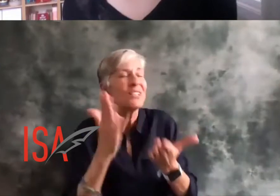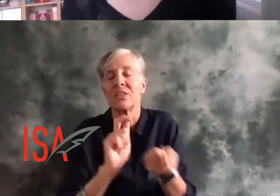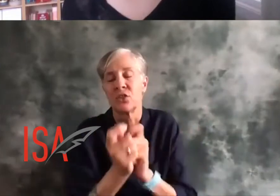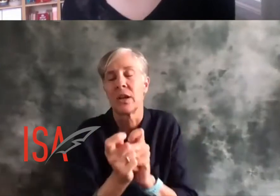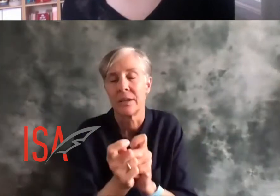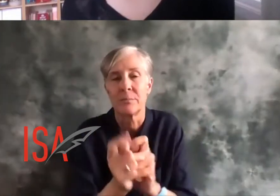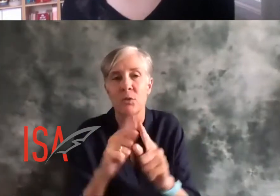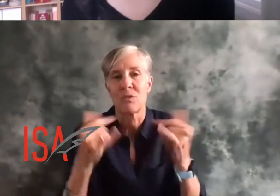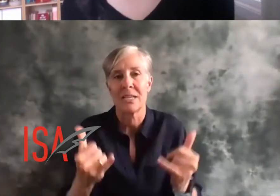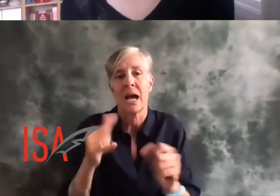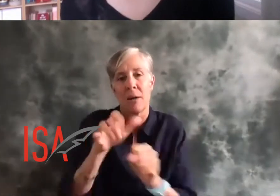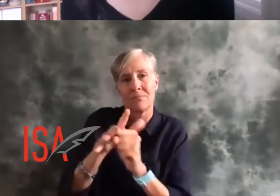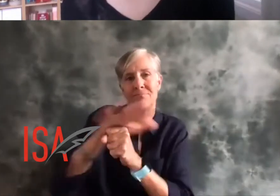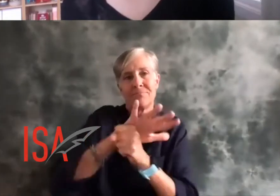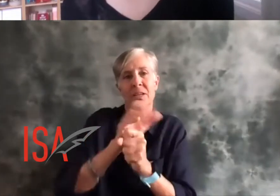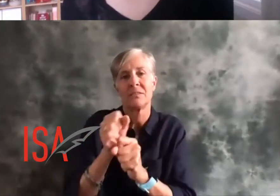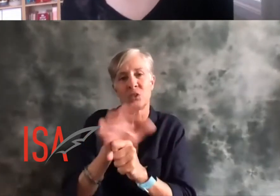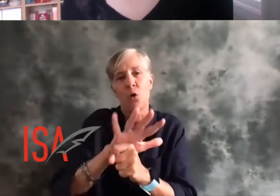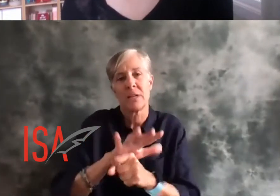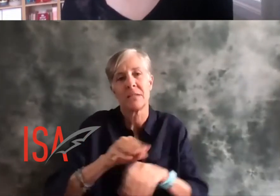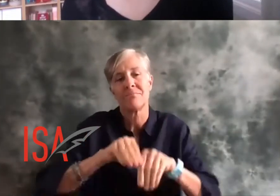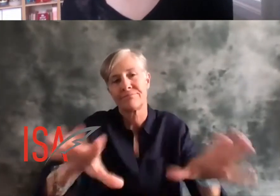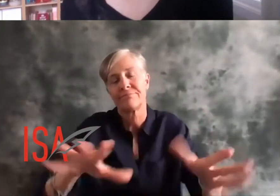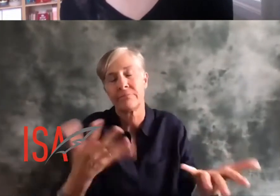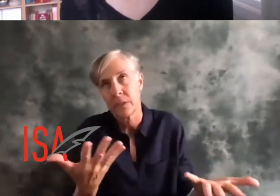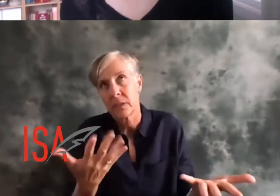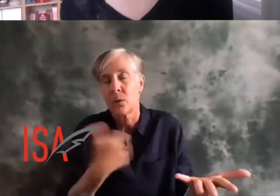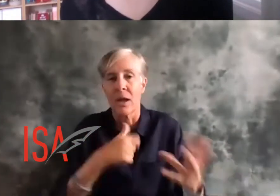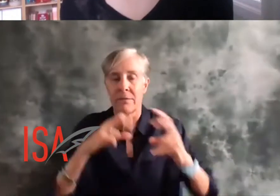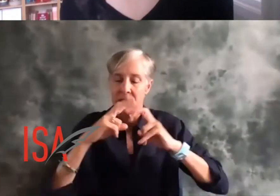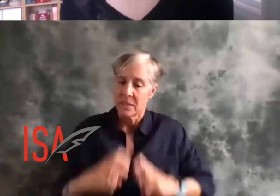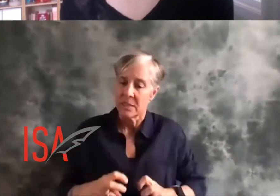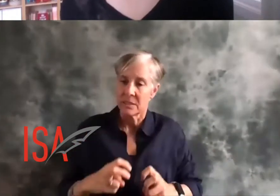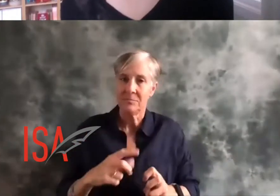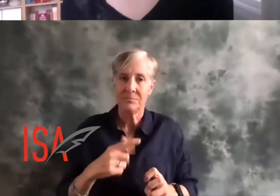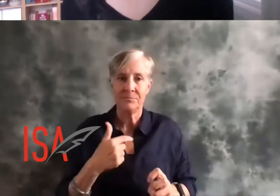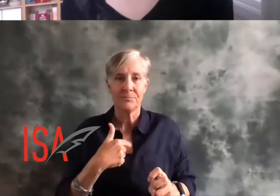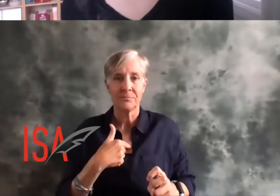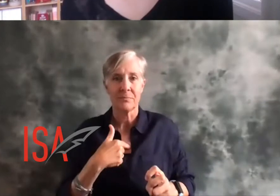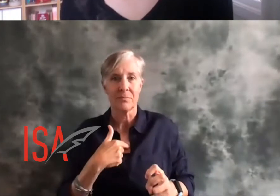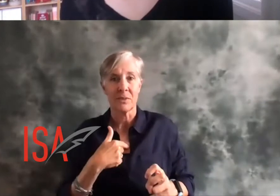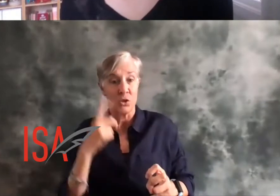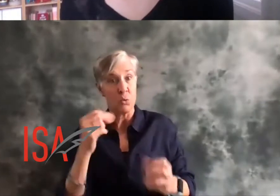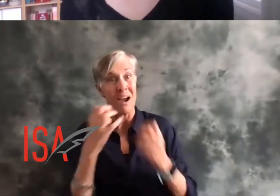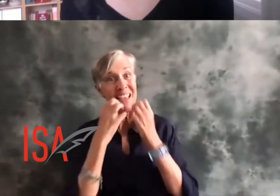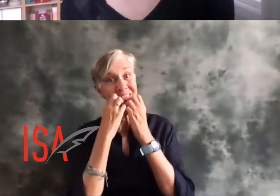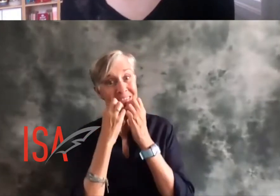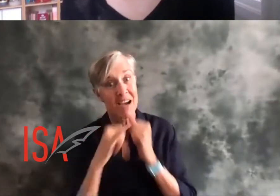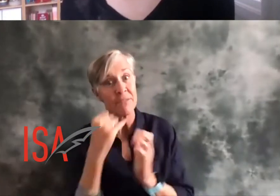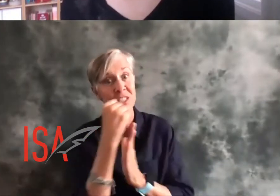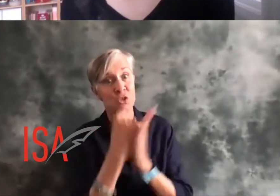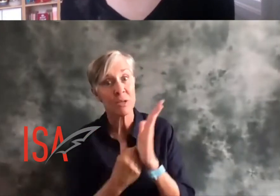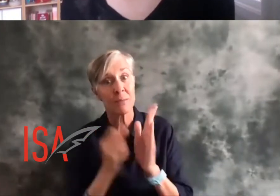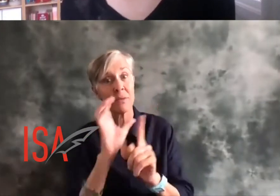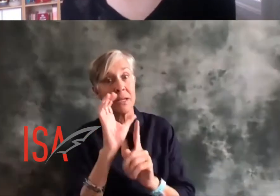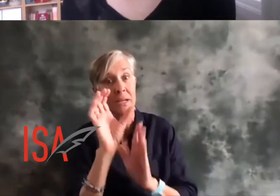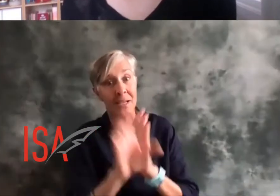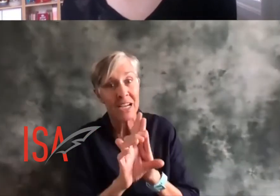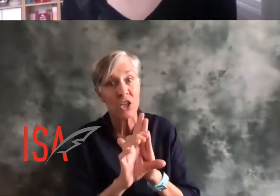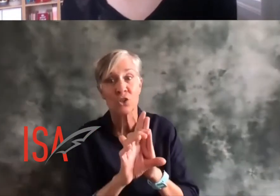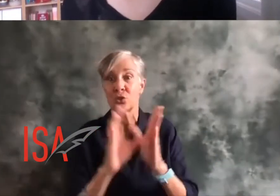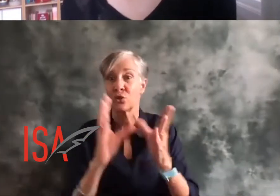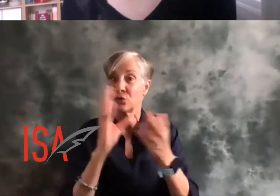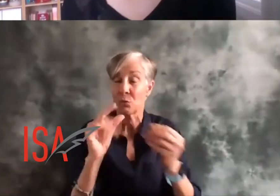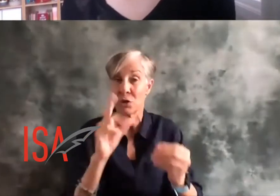is what we need to be projecting out here is, do I see myself really loving this script and these characters and this story, especially